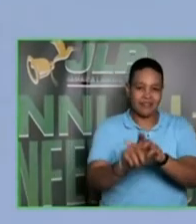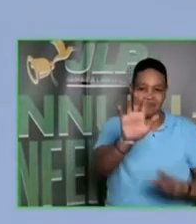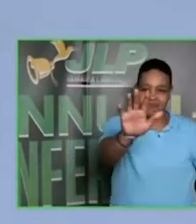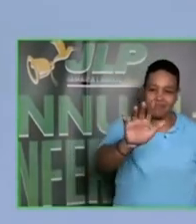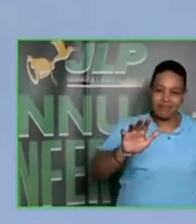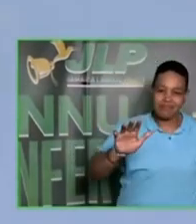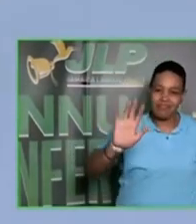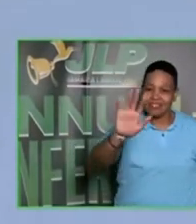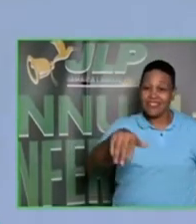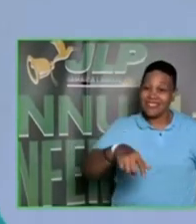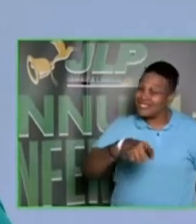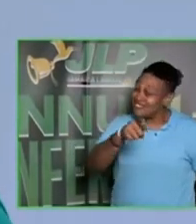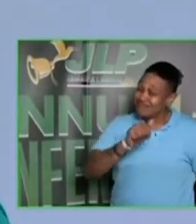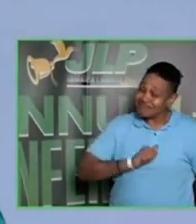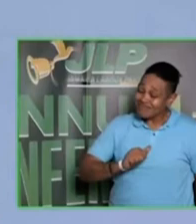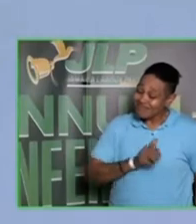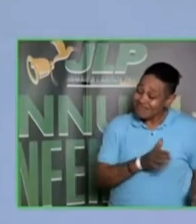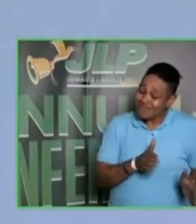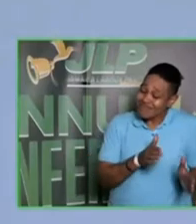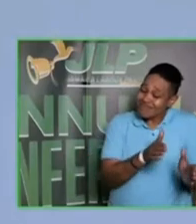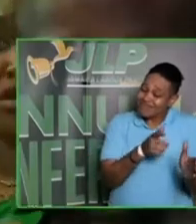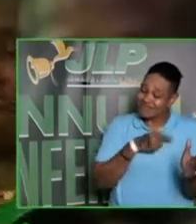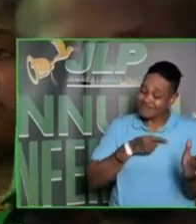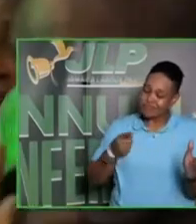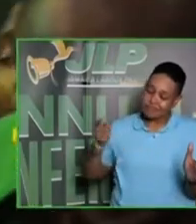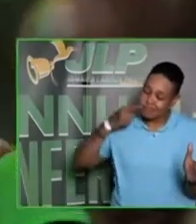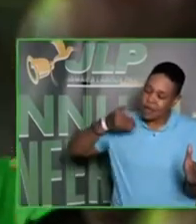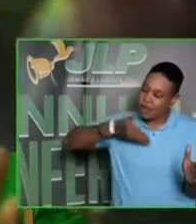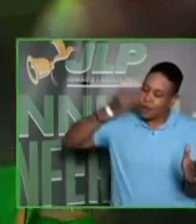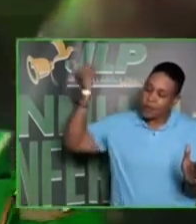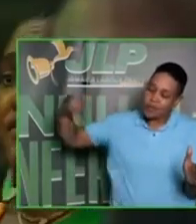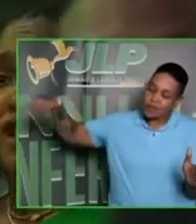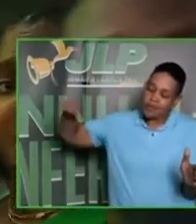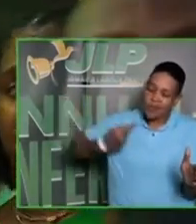dream, my dream, my dream, my dream, my dream, my